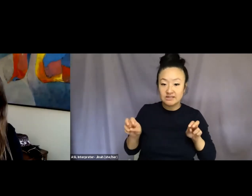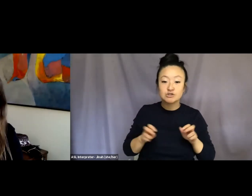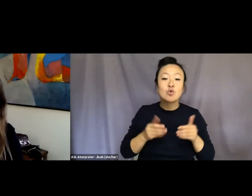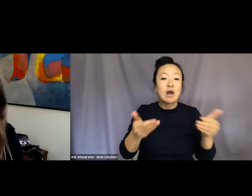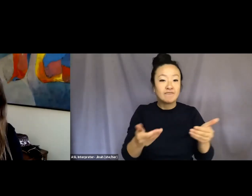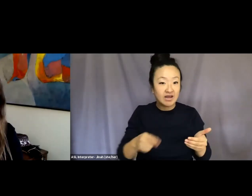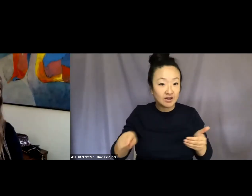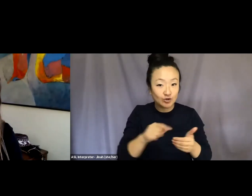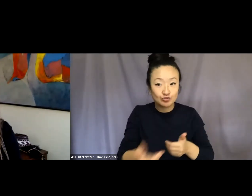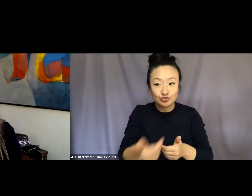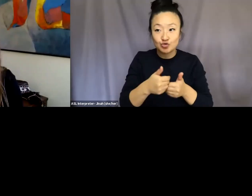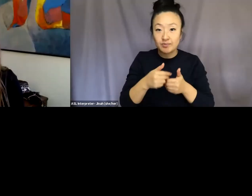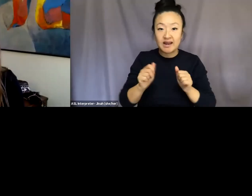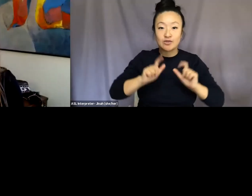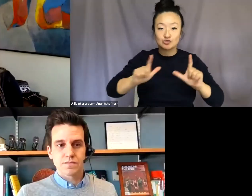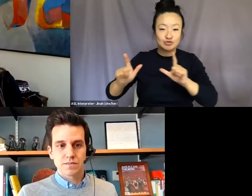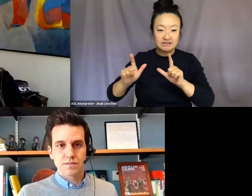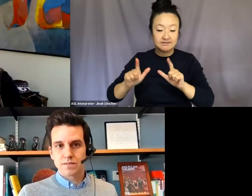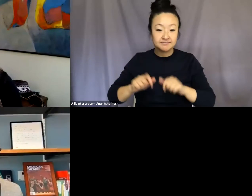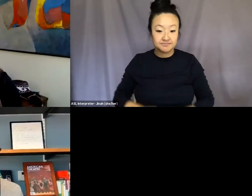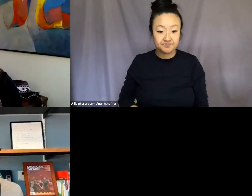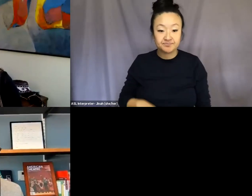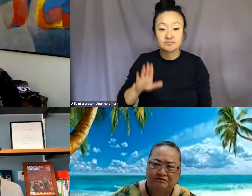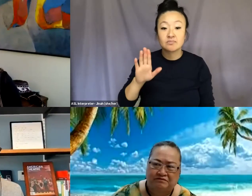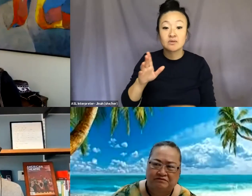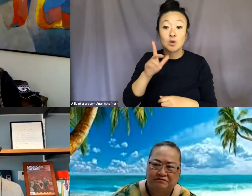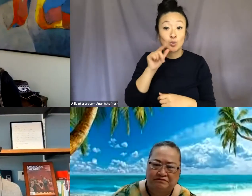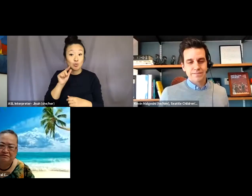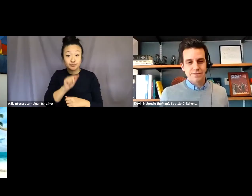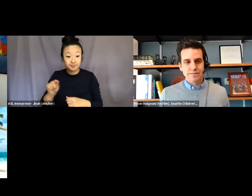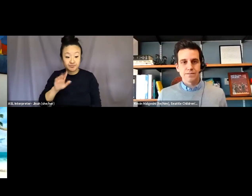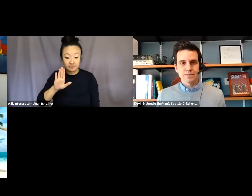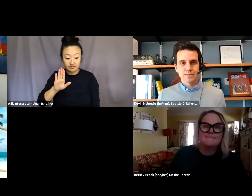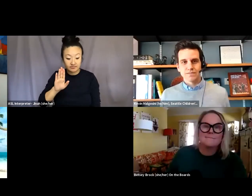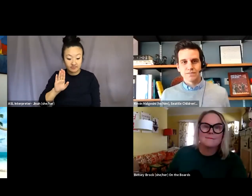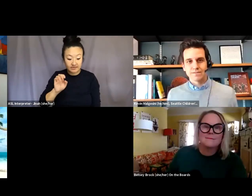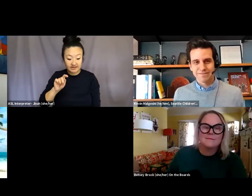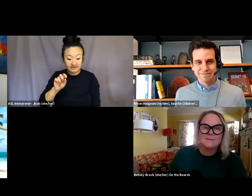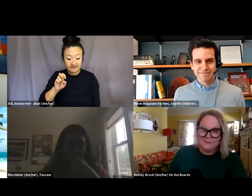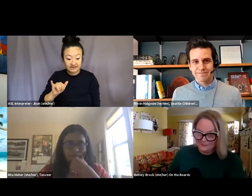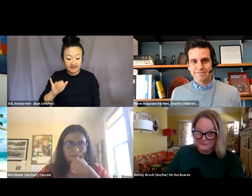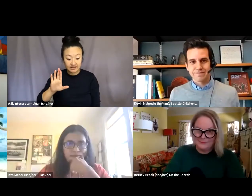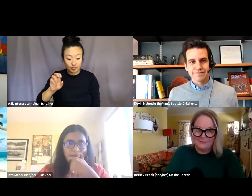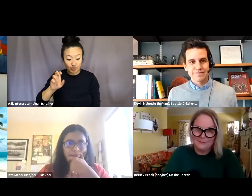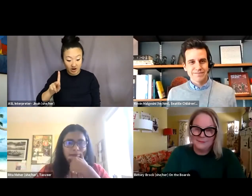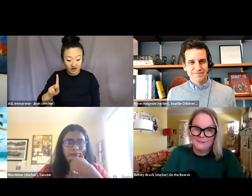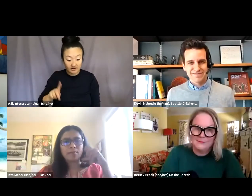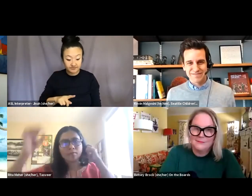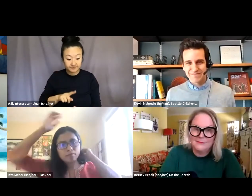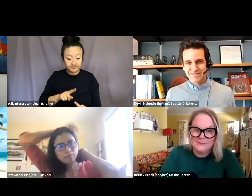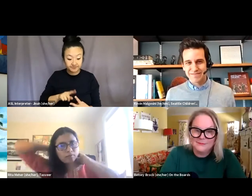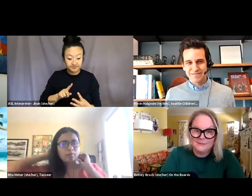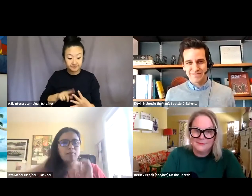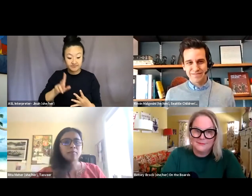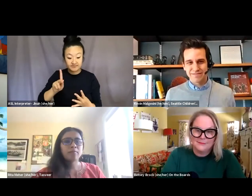screen and unmute. We're joined by Betsey Brock, Executive Director of On the Boards, Kevin Malgesini, Managing Director of Seattle Children's